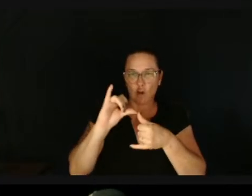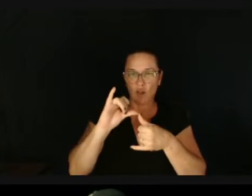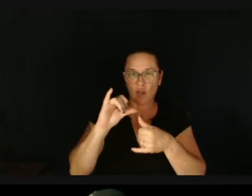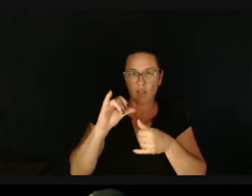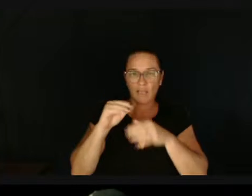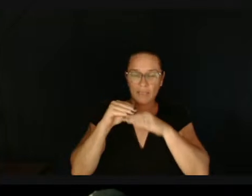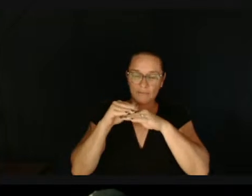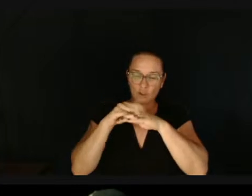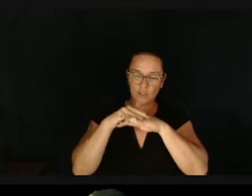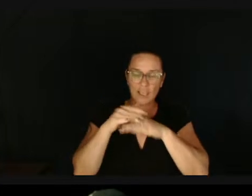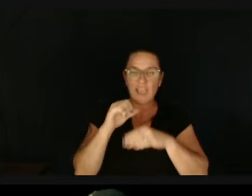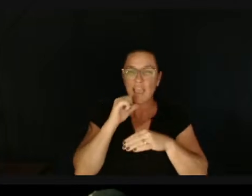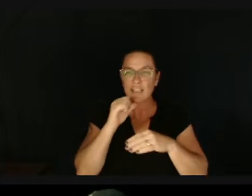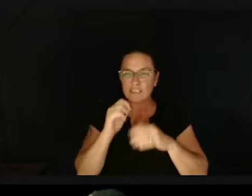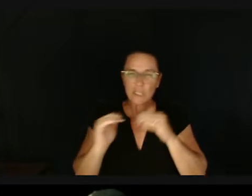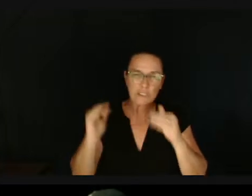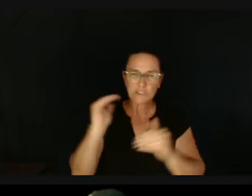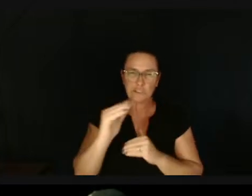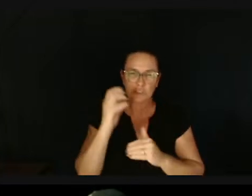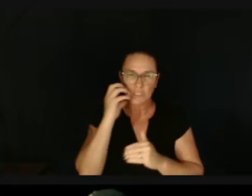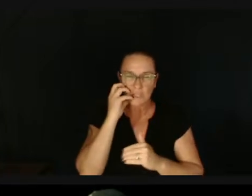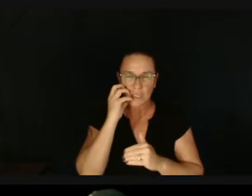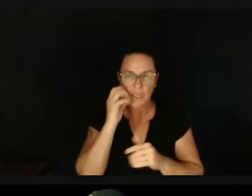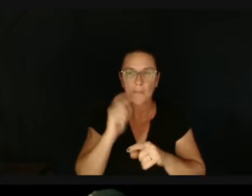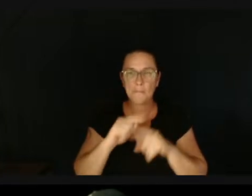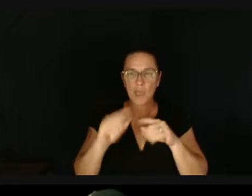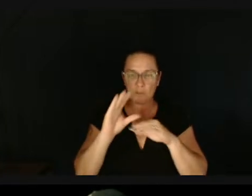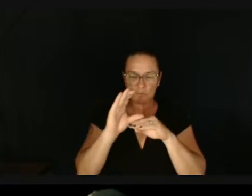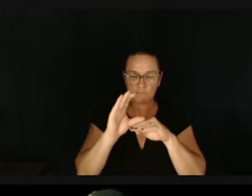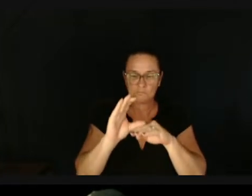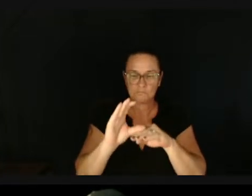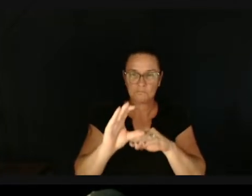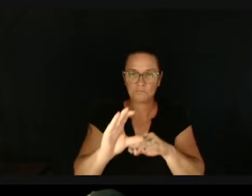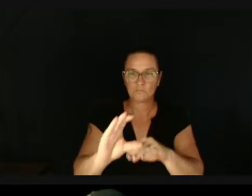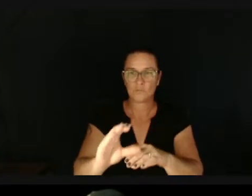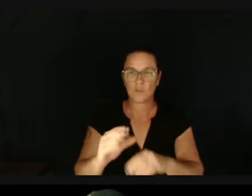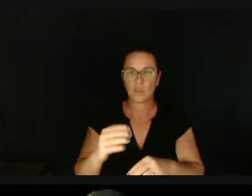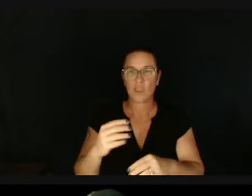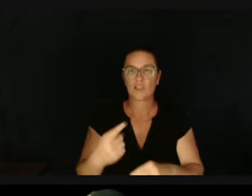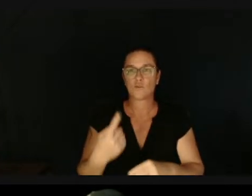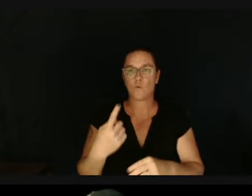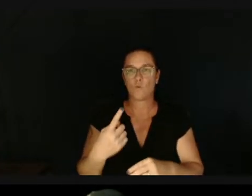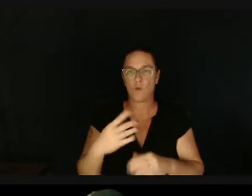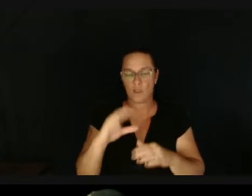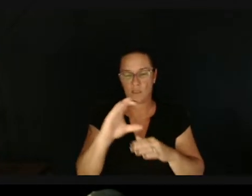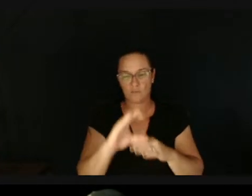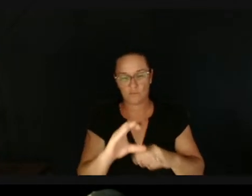not super thick, but it's doing it one flow at a time over and over and over. And now we're at 16 times,